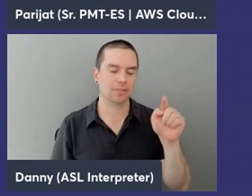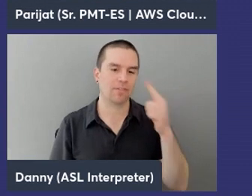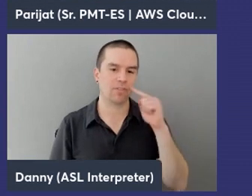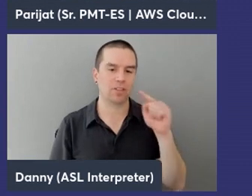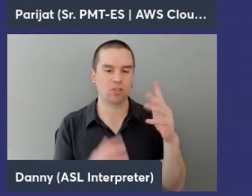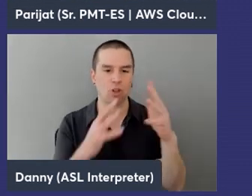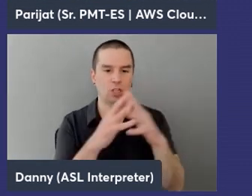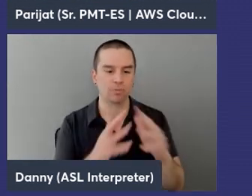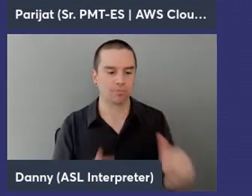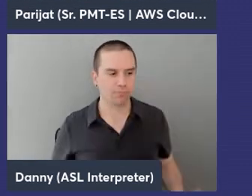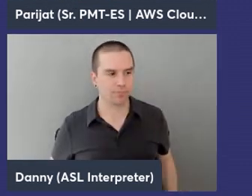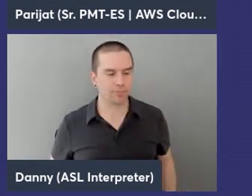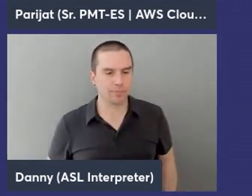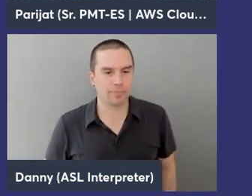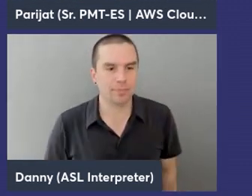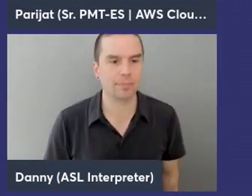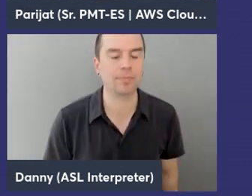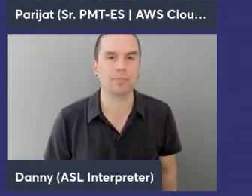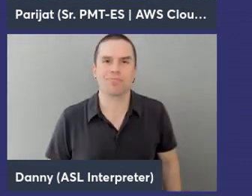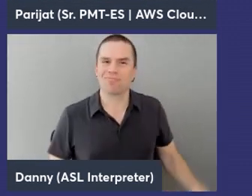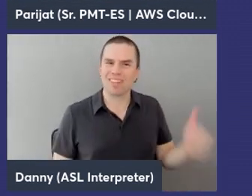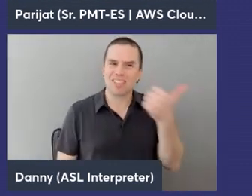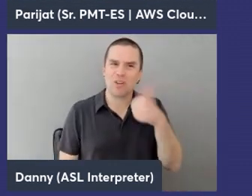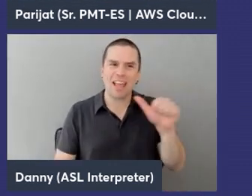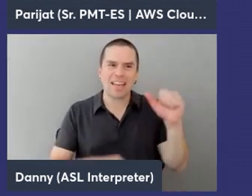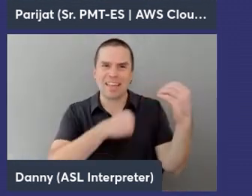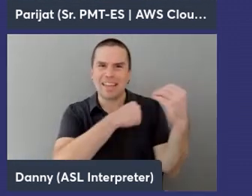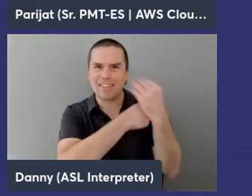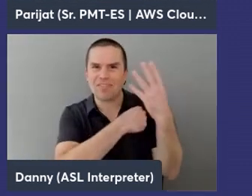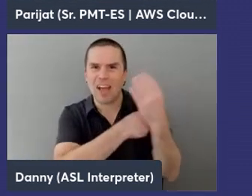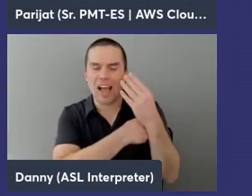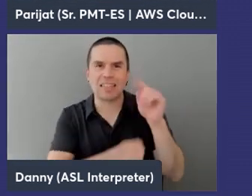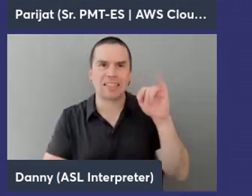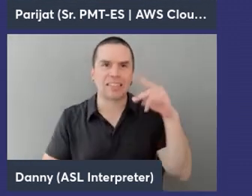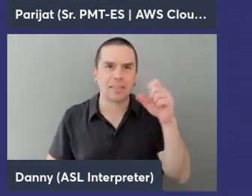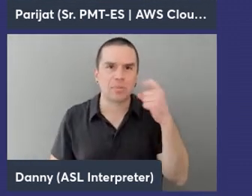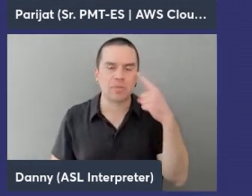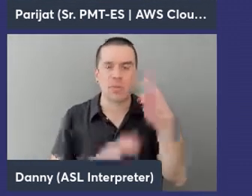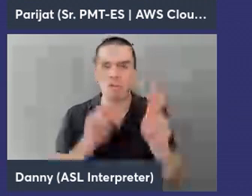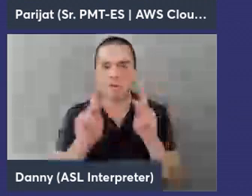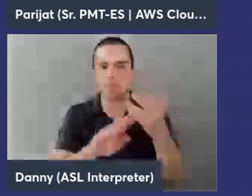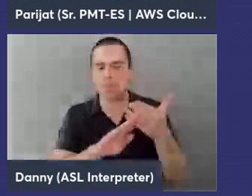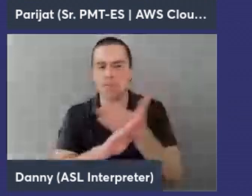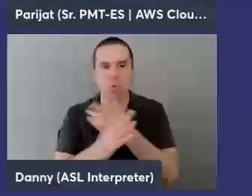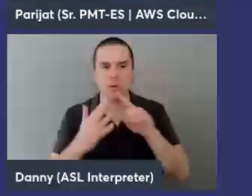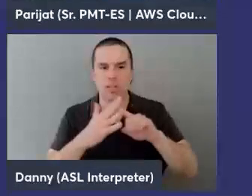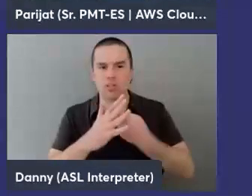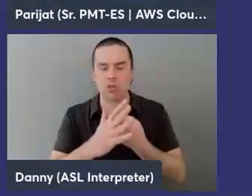it. Any advice, tips for people who, before they get started with it?